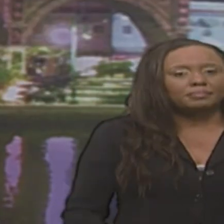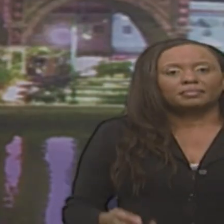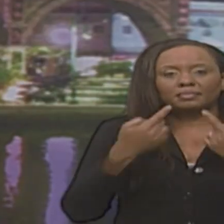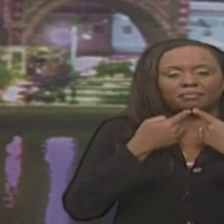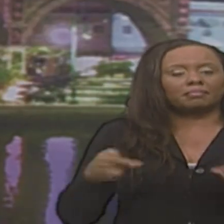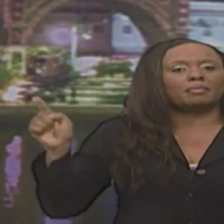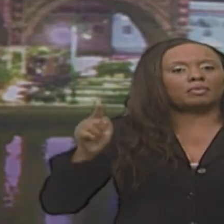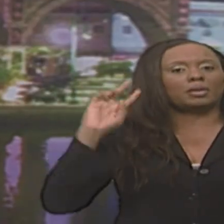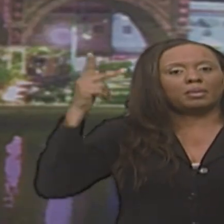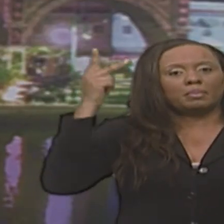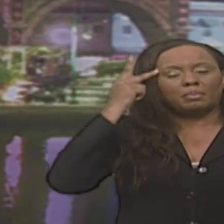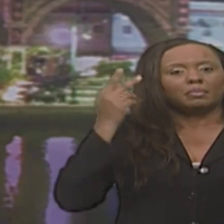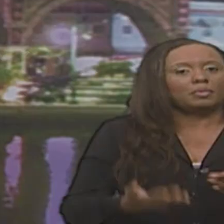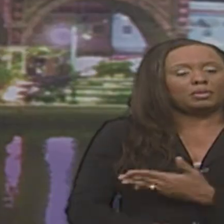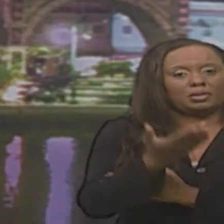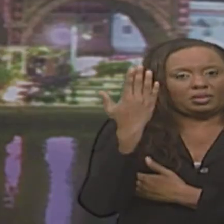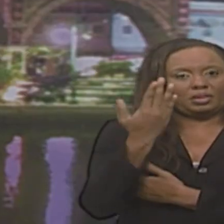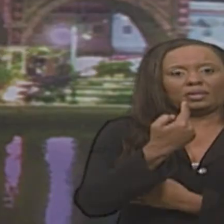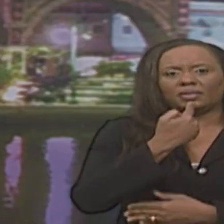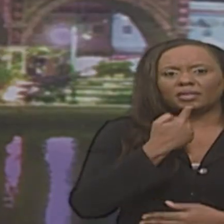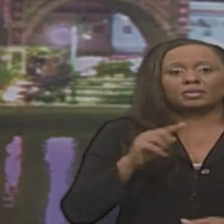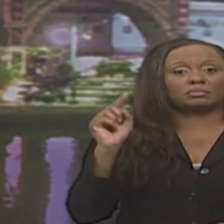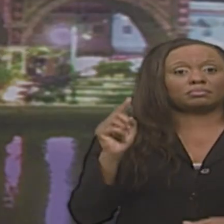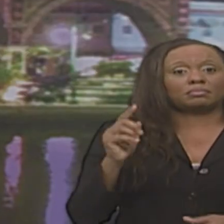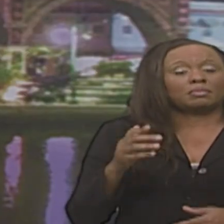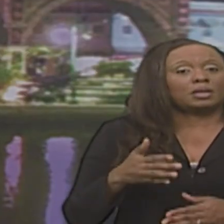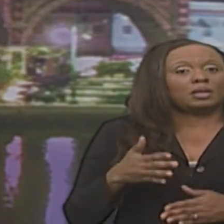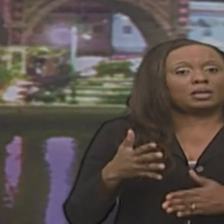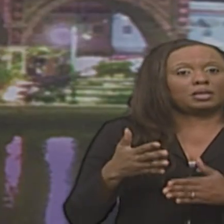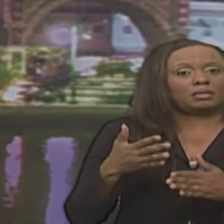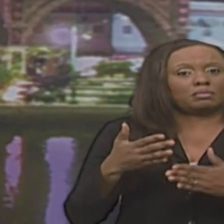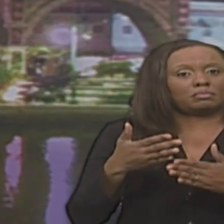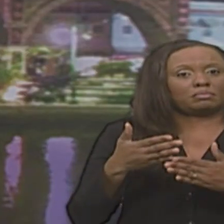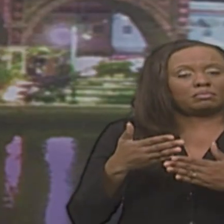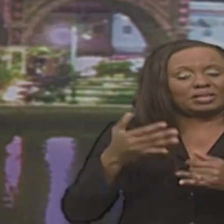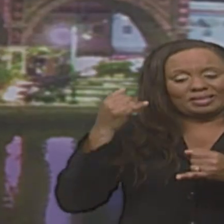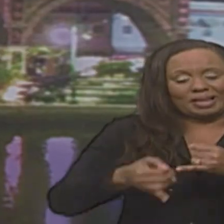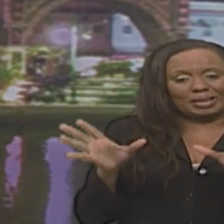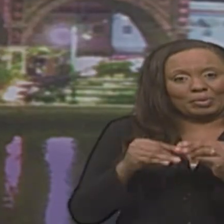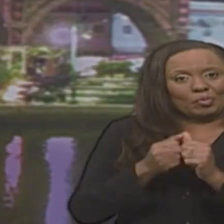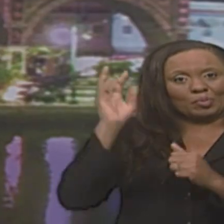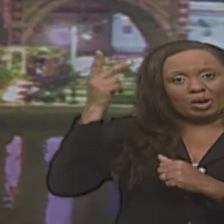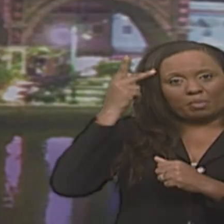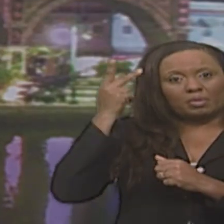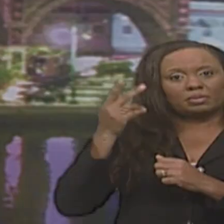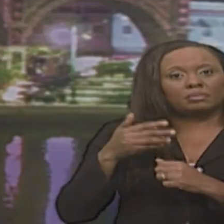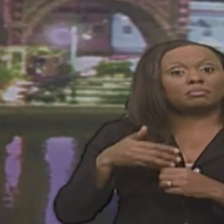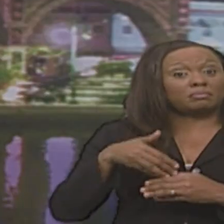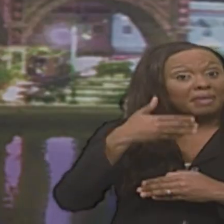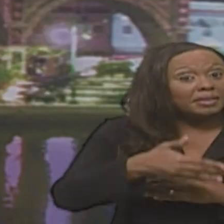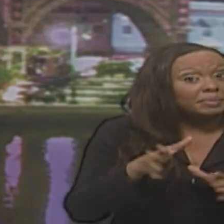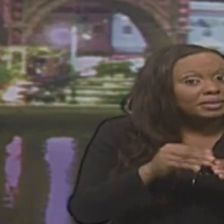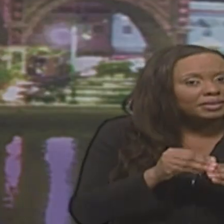lower house of Parliament this morning, in what he said will be the last sitting before the next general election is held. The announcement comes